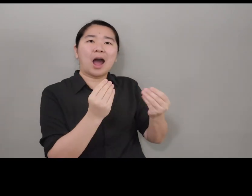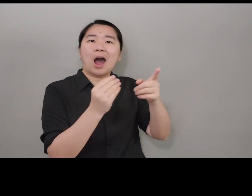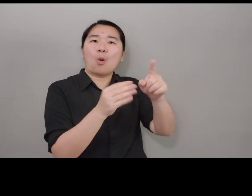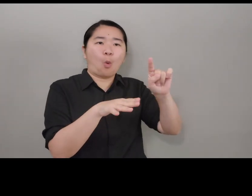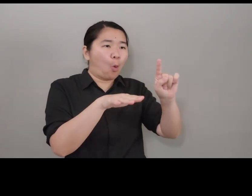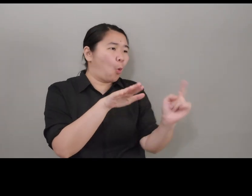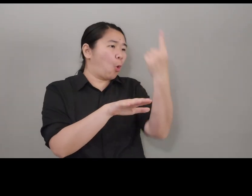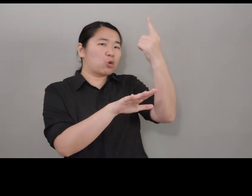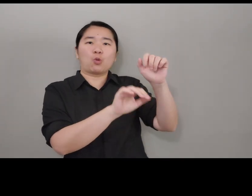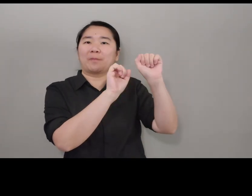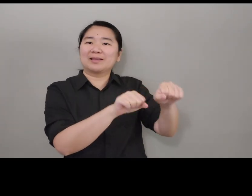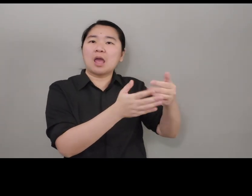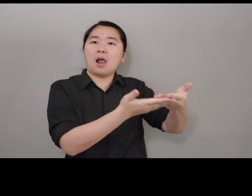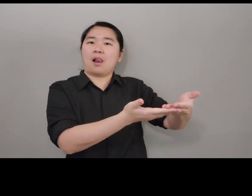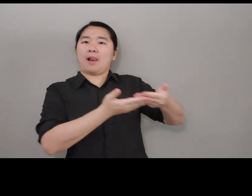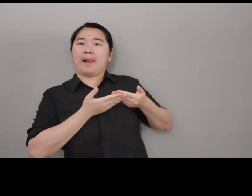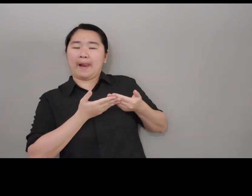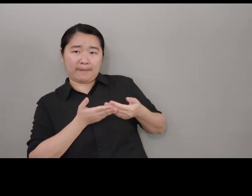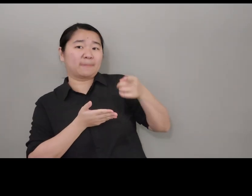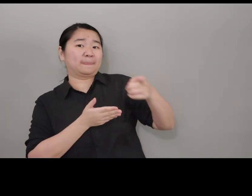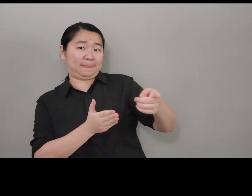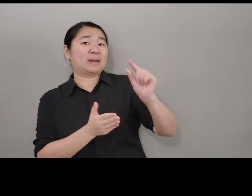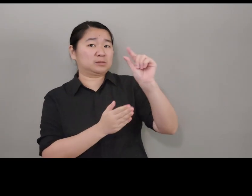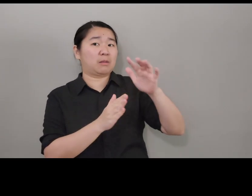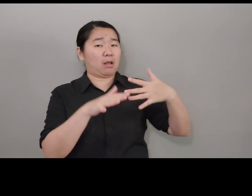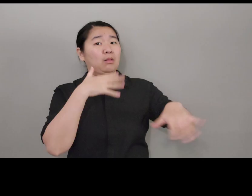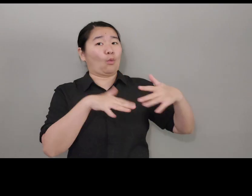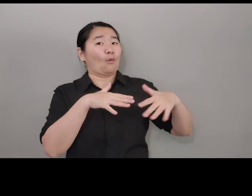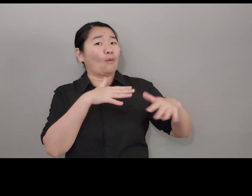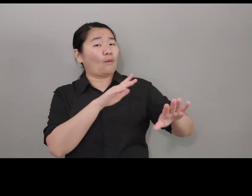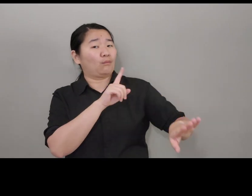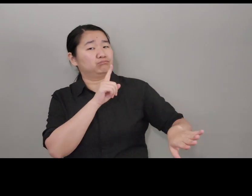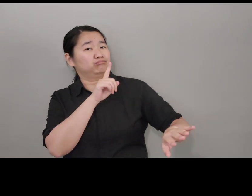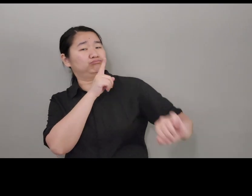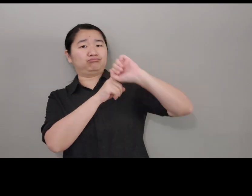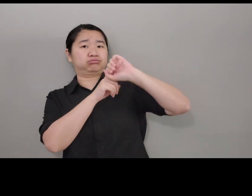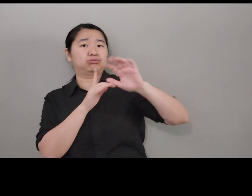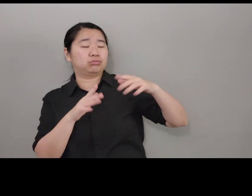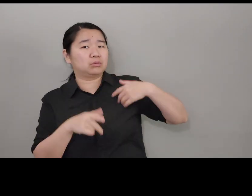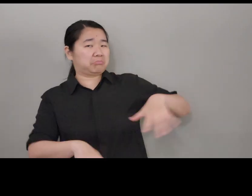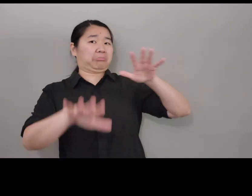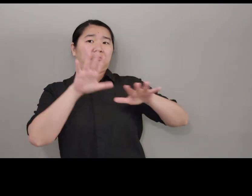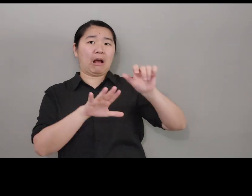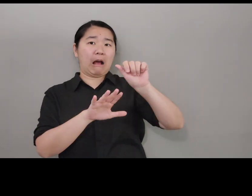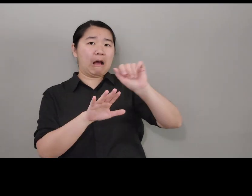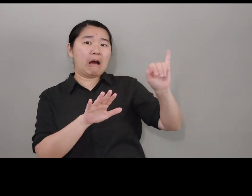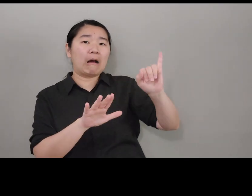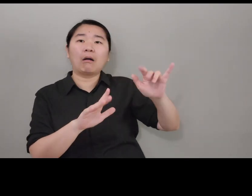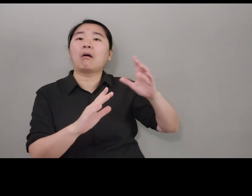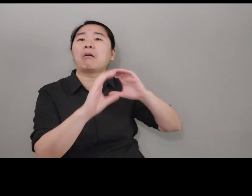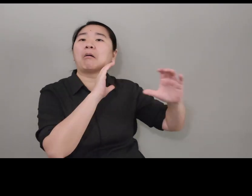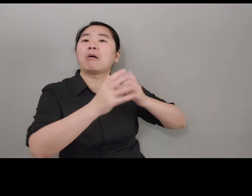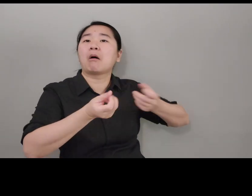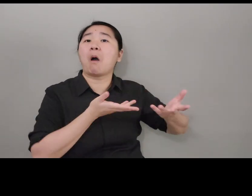last, let's say 2 years, we've seen so much of the AI conversation come into the picture that I think all of us are really wondering, where